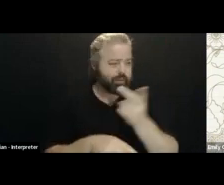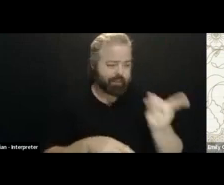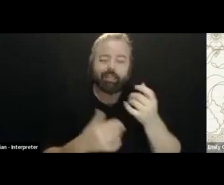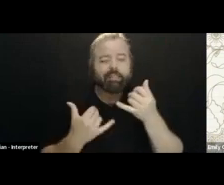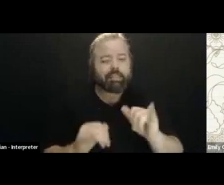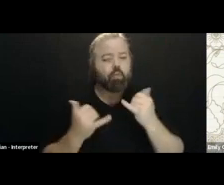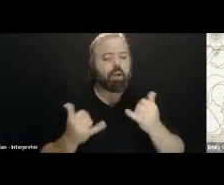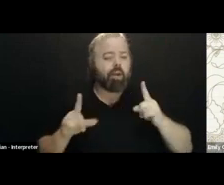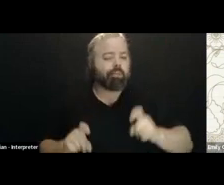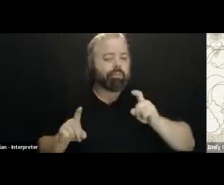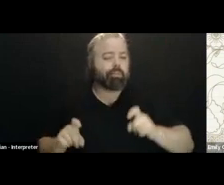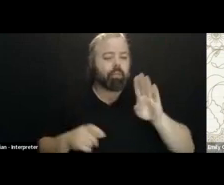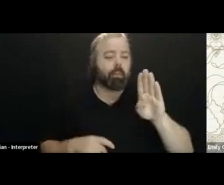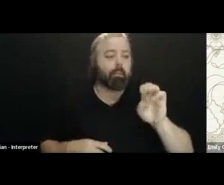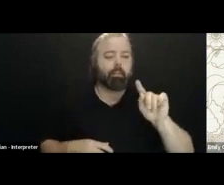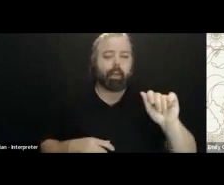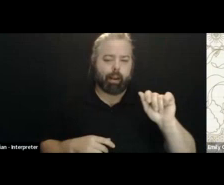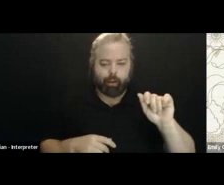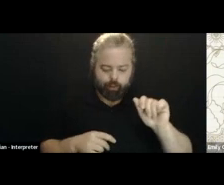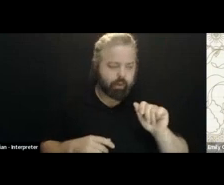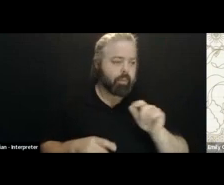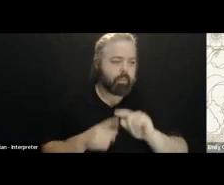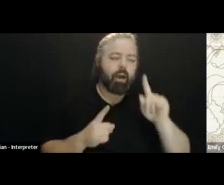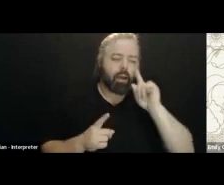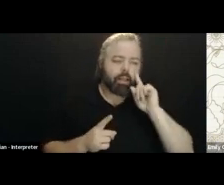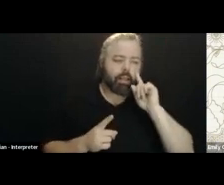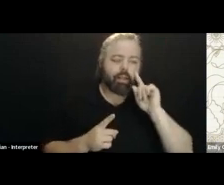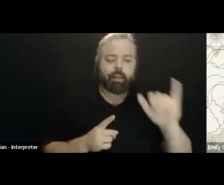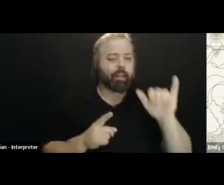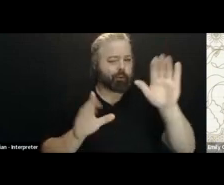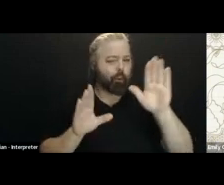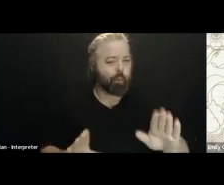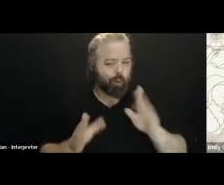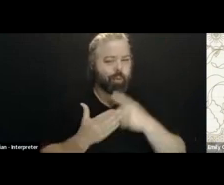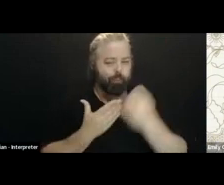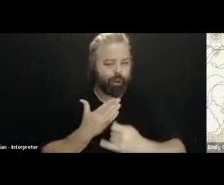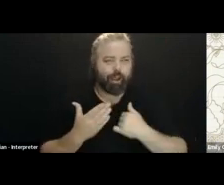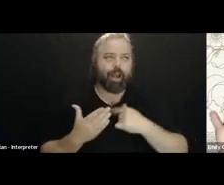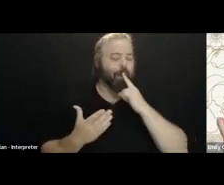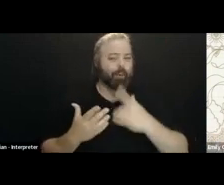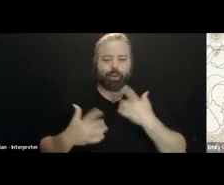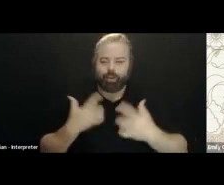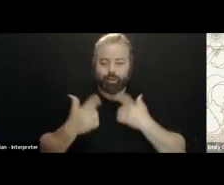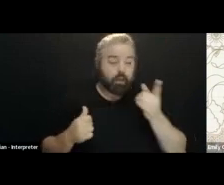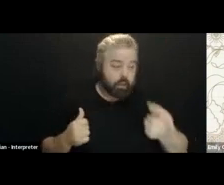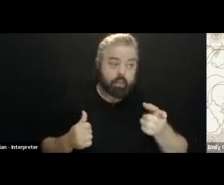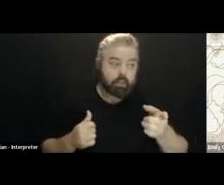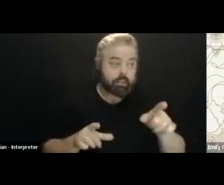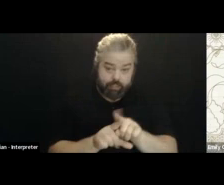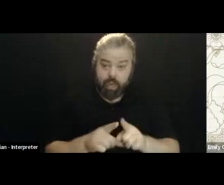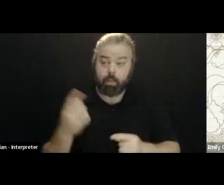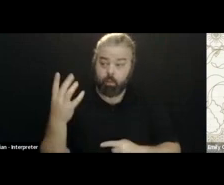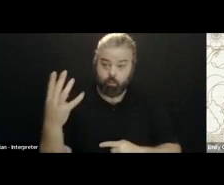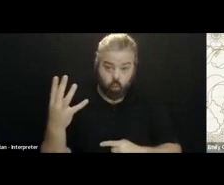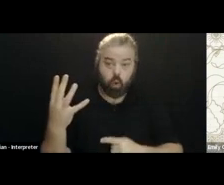version, but I think this is a really great project, and I'm very excited about it. Those same 4 color blindness